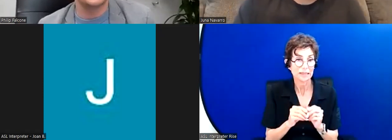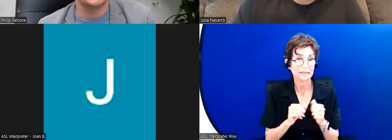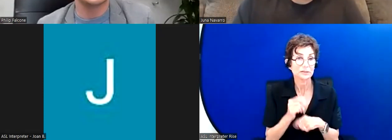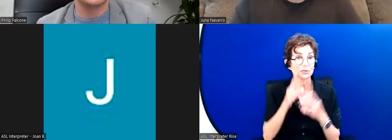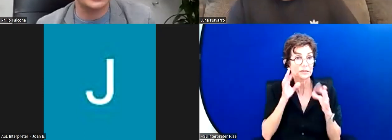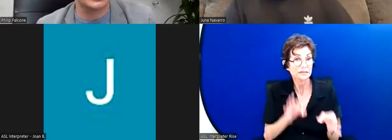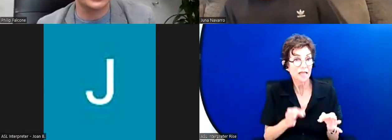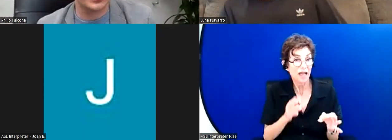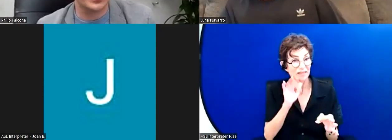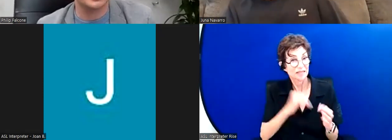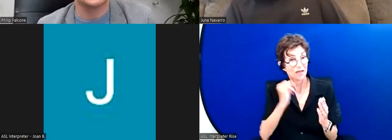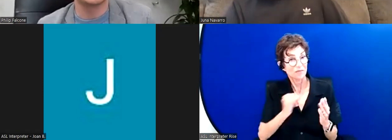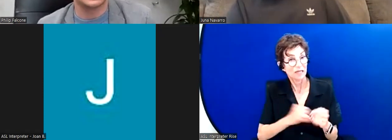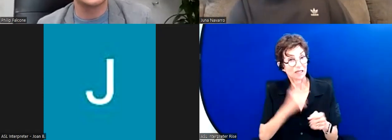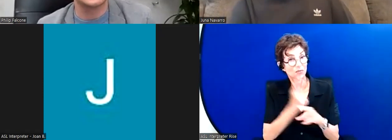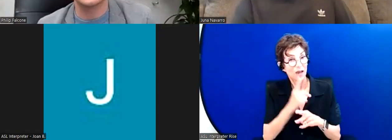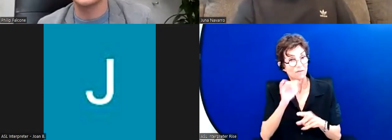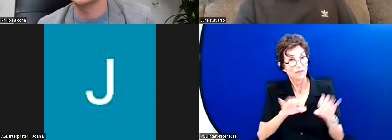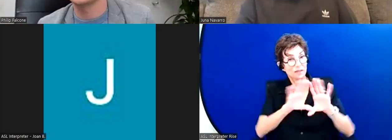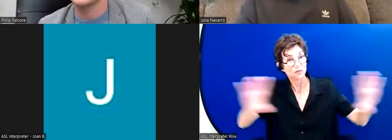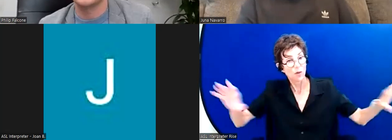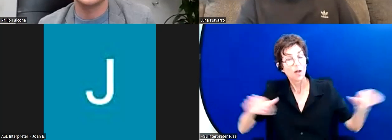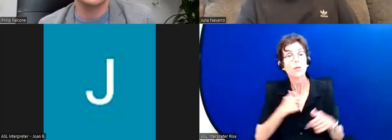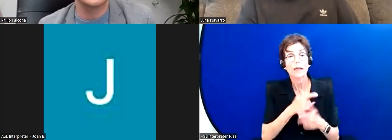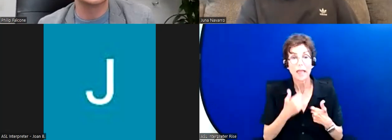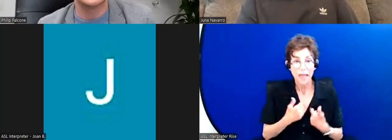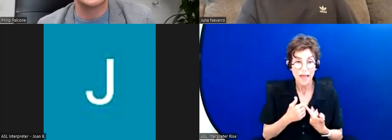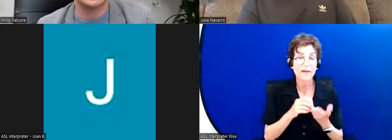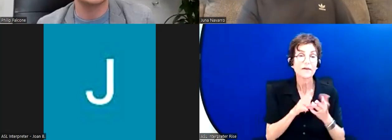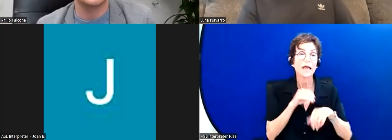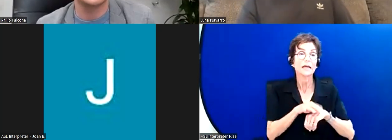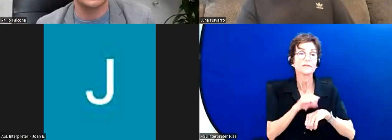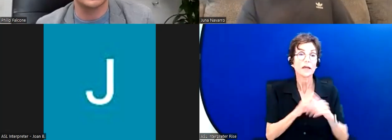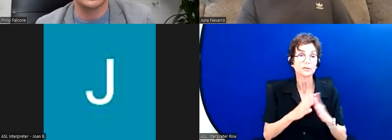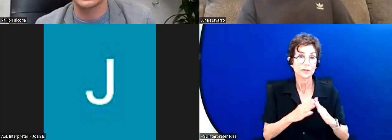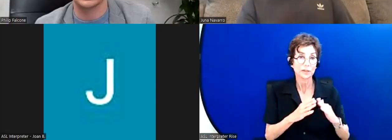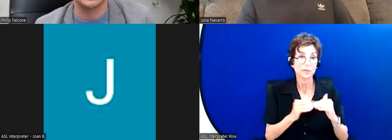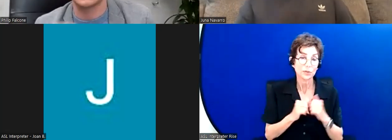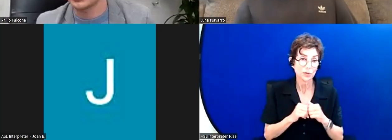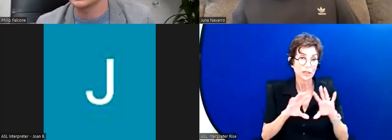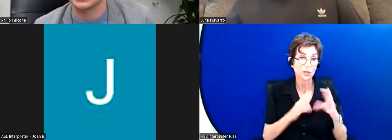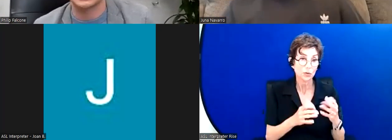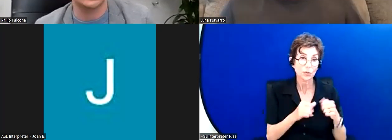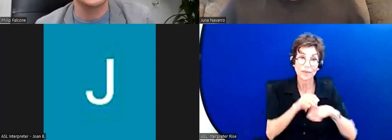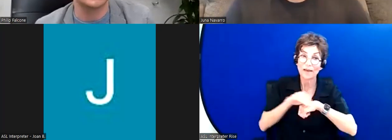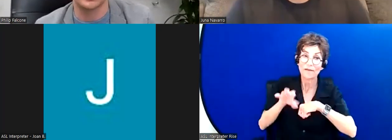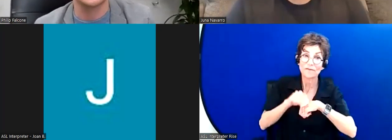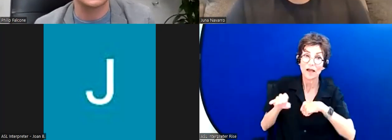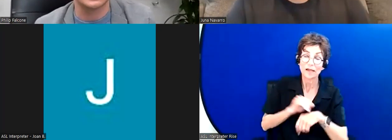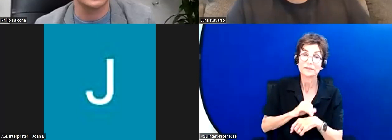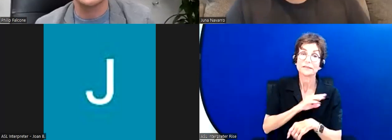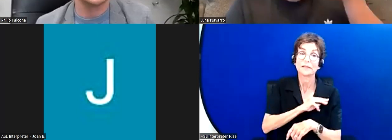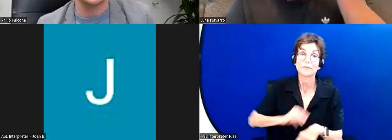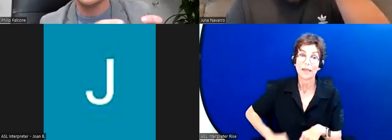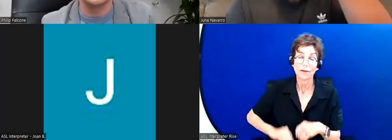a community advisory group that advises the mayor and city staff on the way things work, and they represent, like I said, all different portions of the